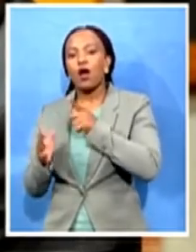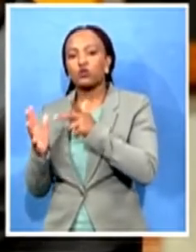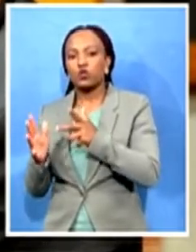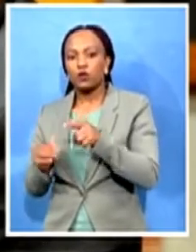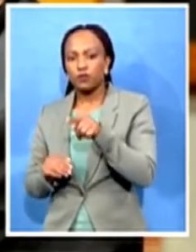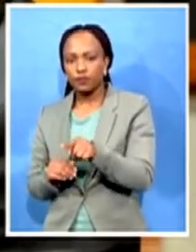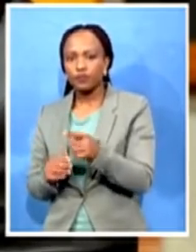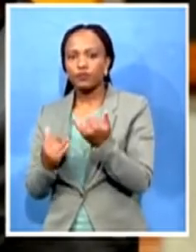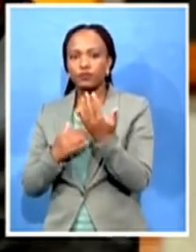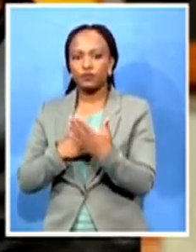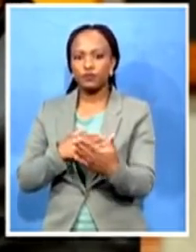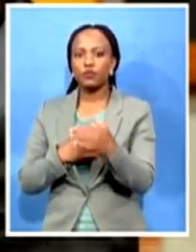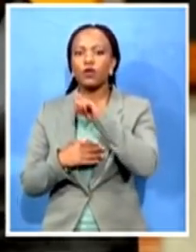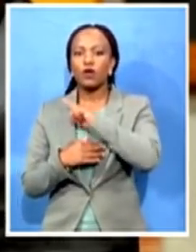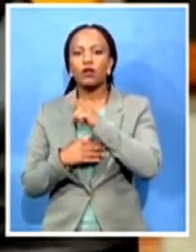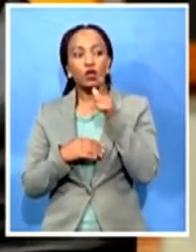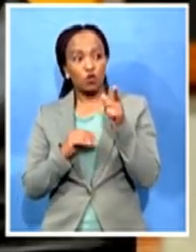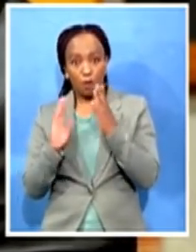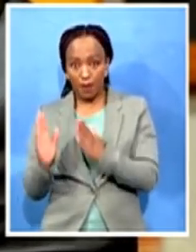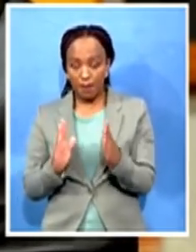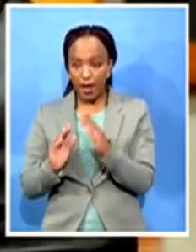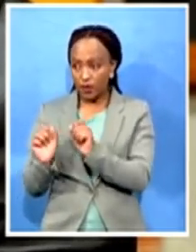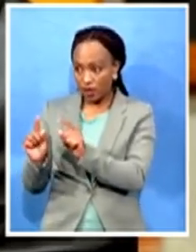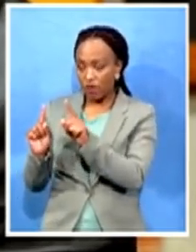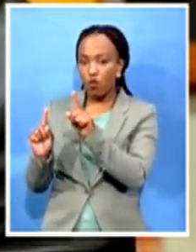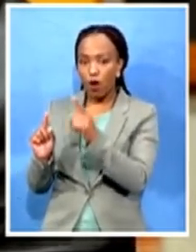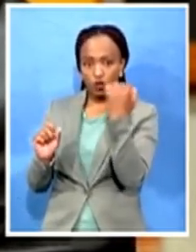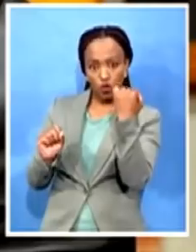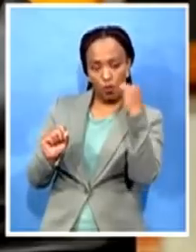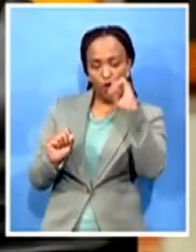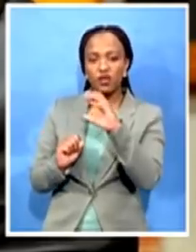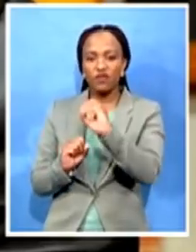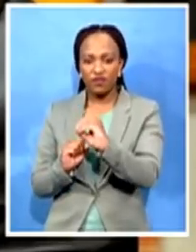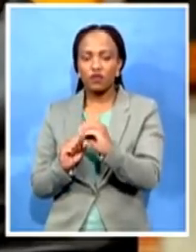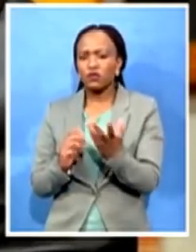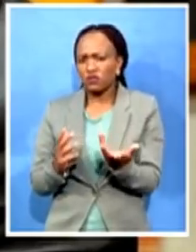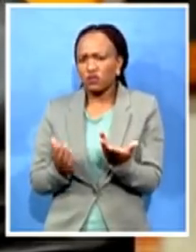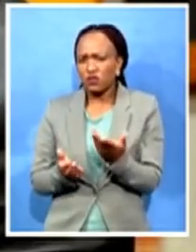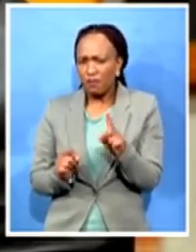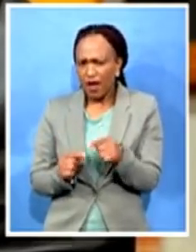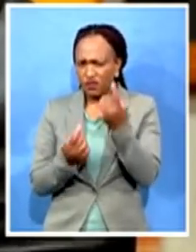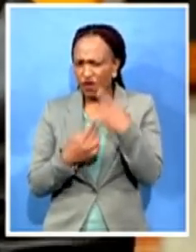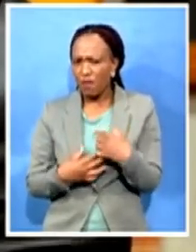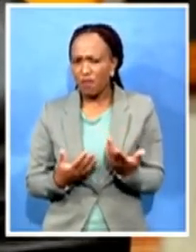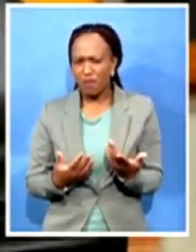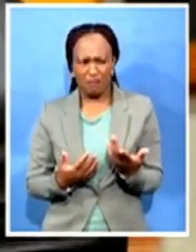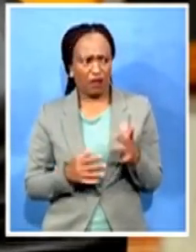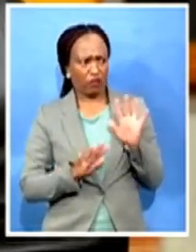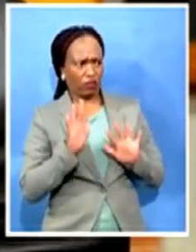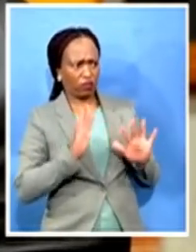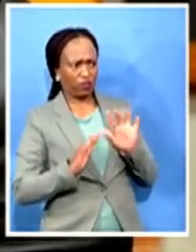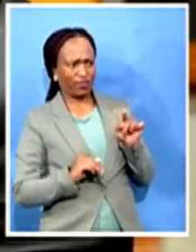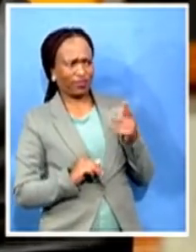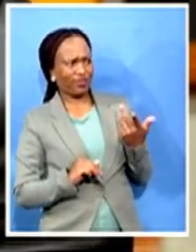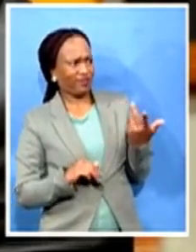prepare yourself on the opposition if there is opposition, etc. So I find that a little bit disturbing from the state's